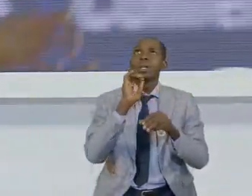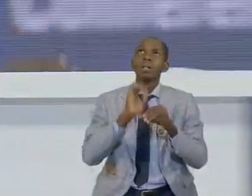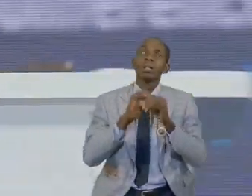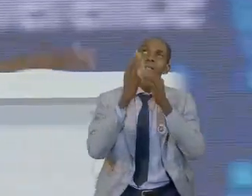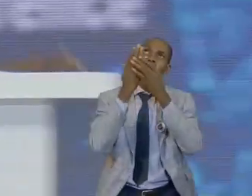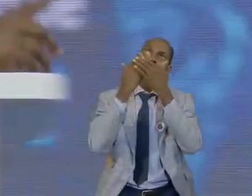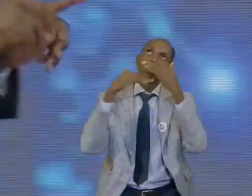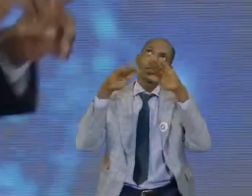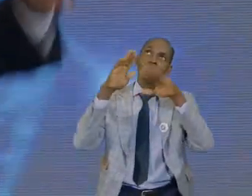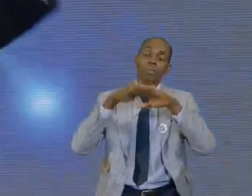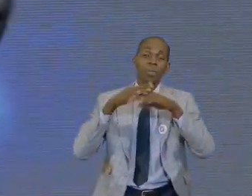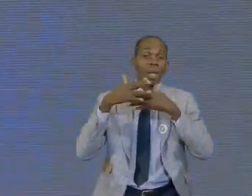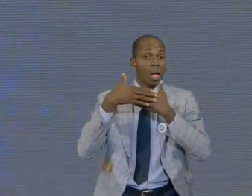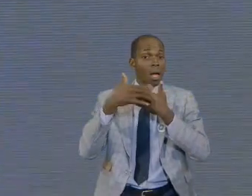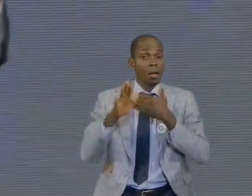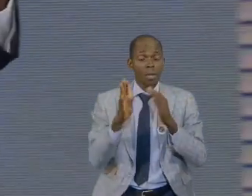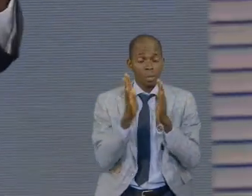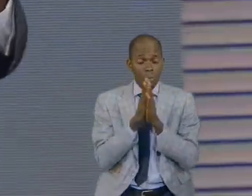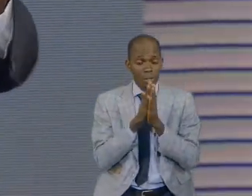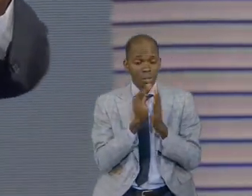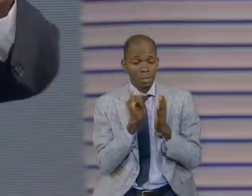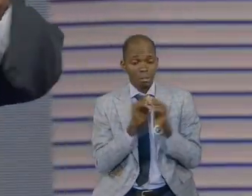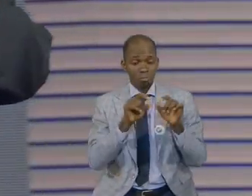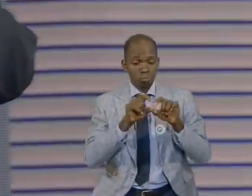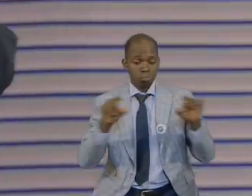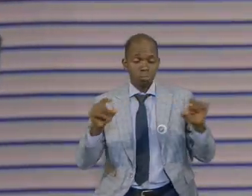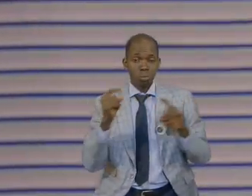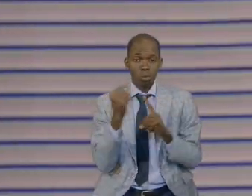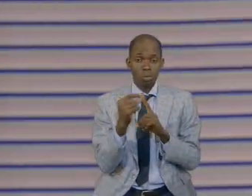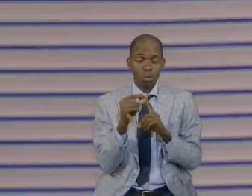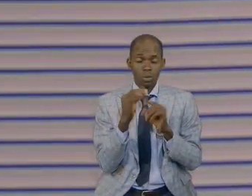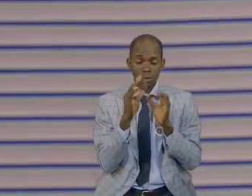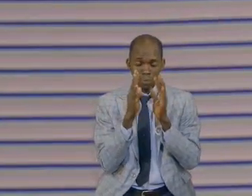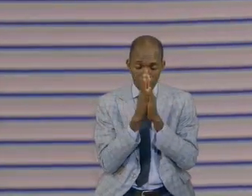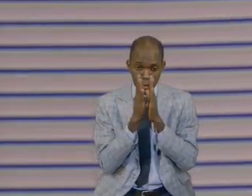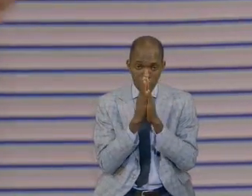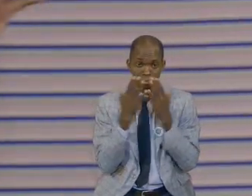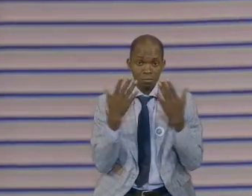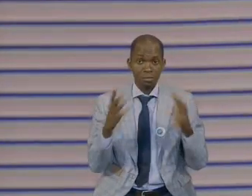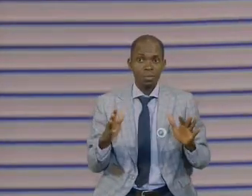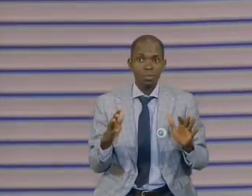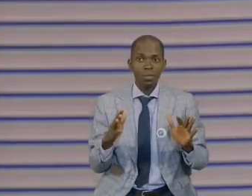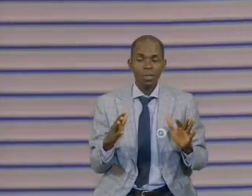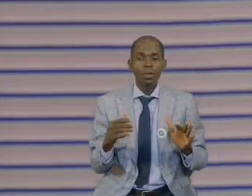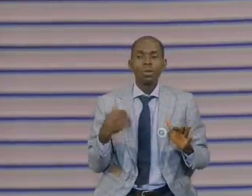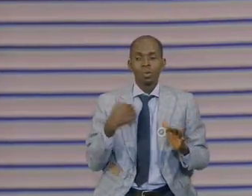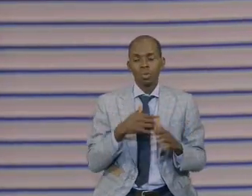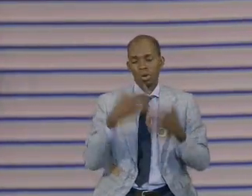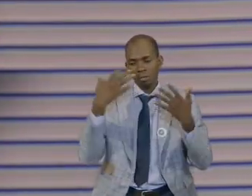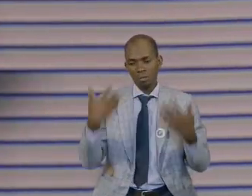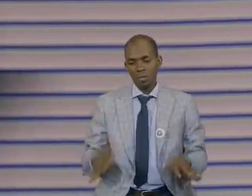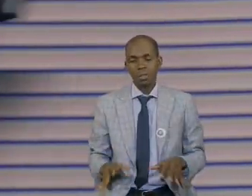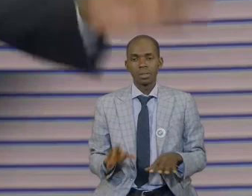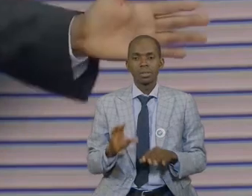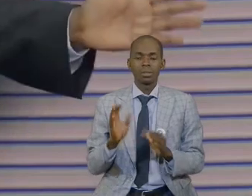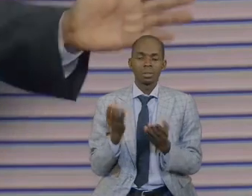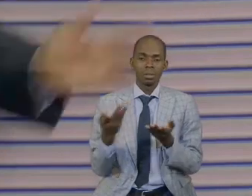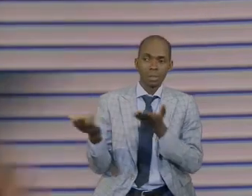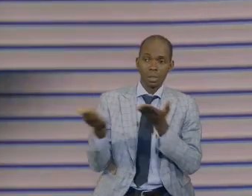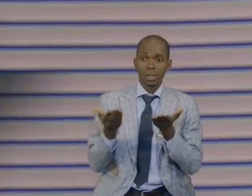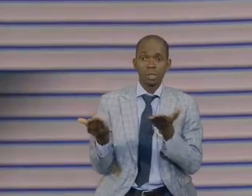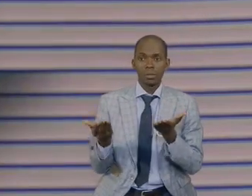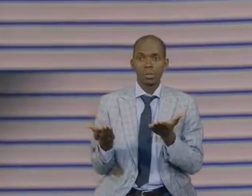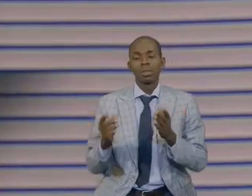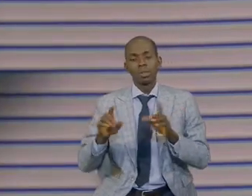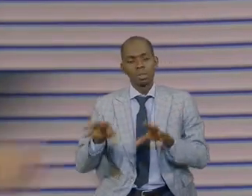After praying to our Father which art in heaven, we finish the service. We go out